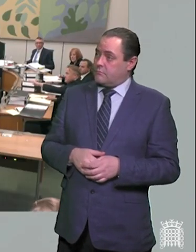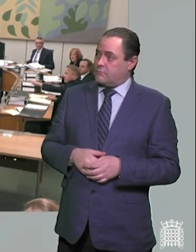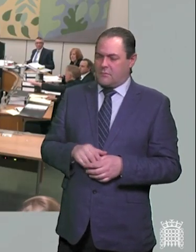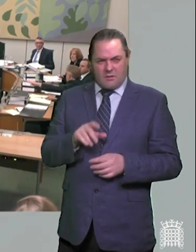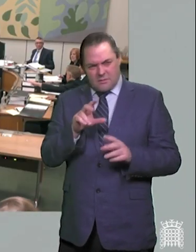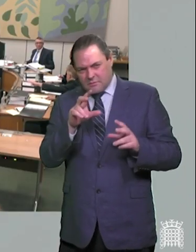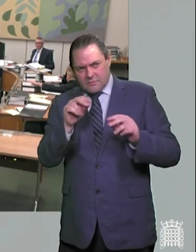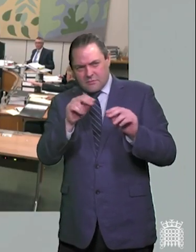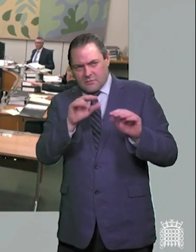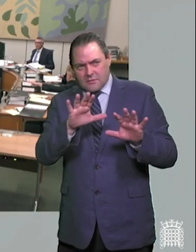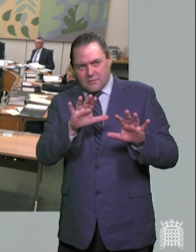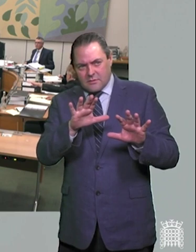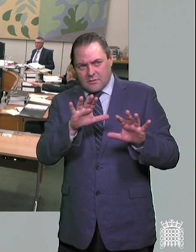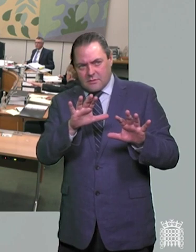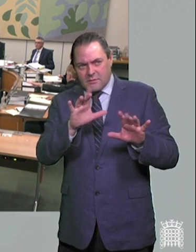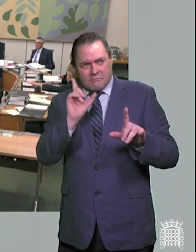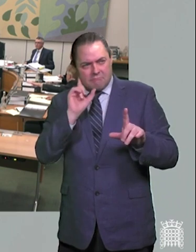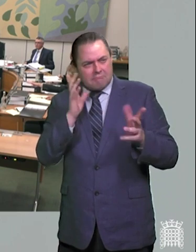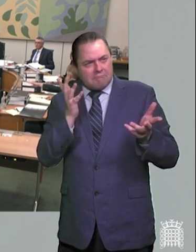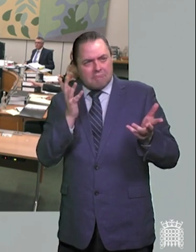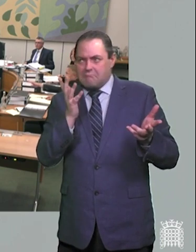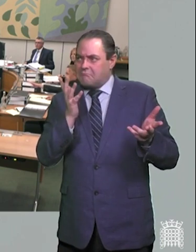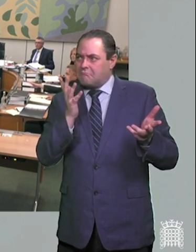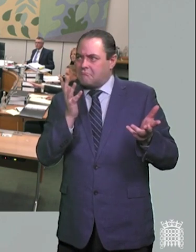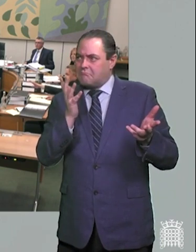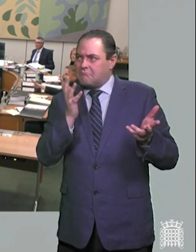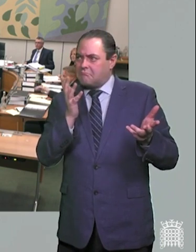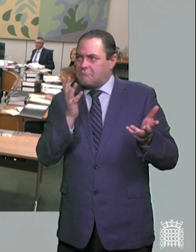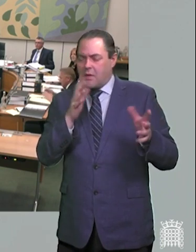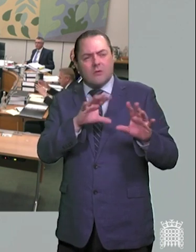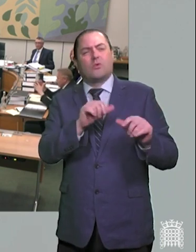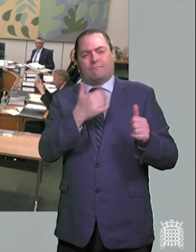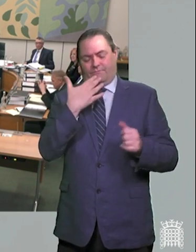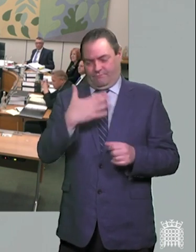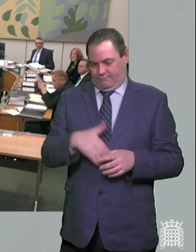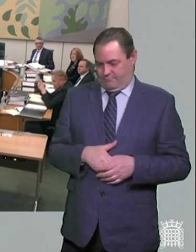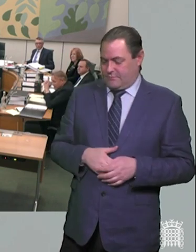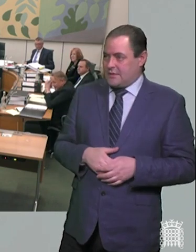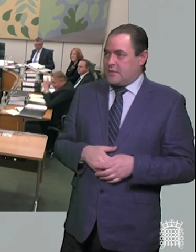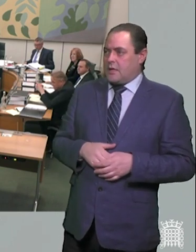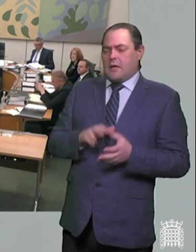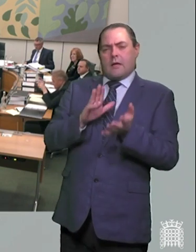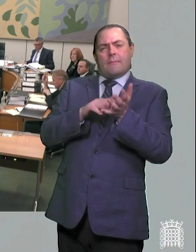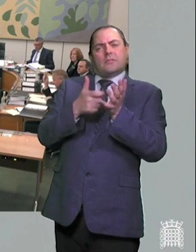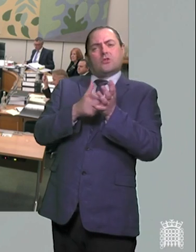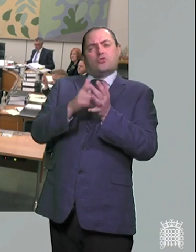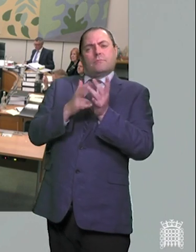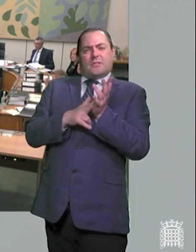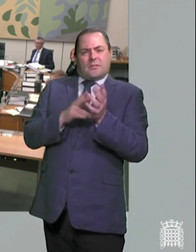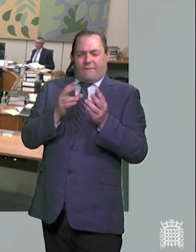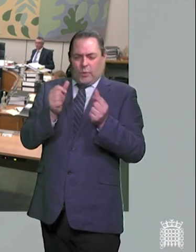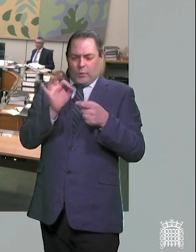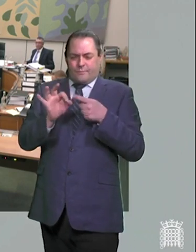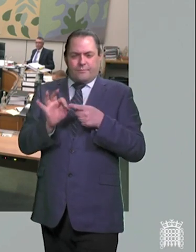Sorry, there's some noises coming from the back of the room. Is that stopped? Okay. Mr. Johnson, housekeeping